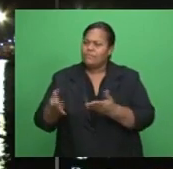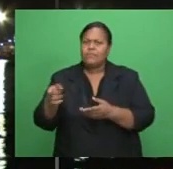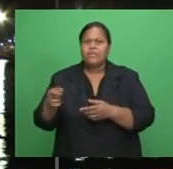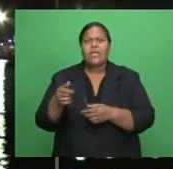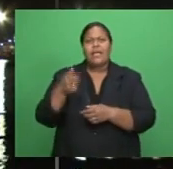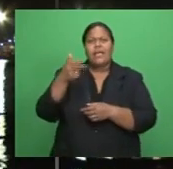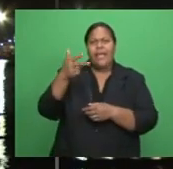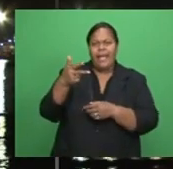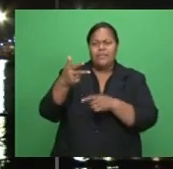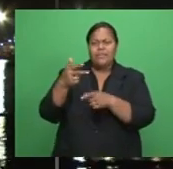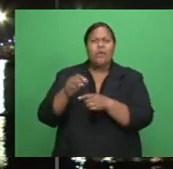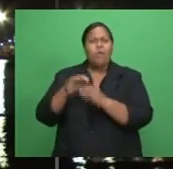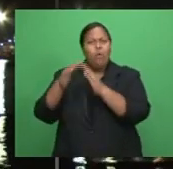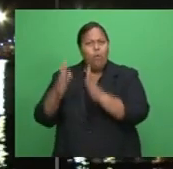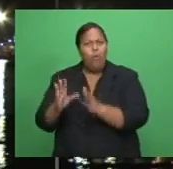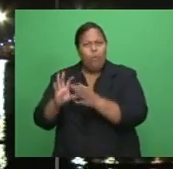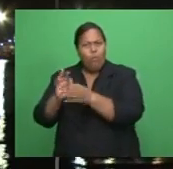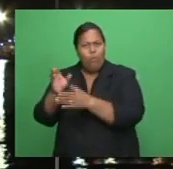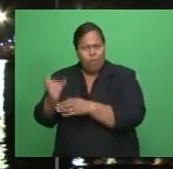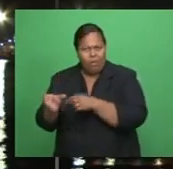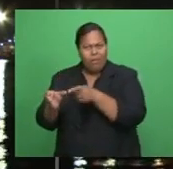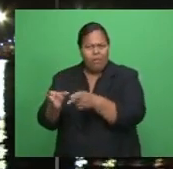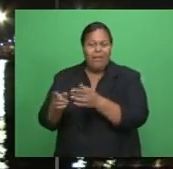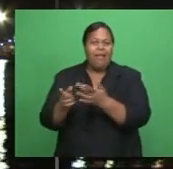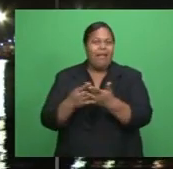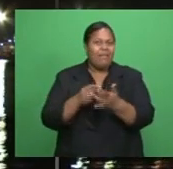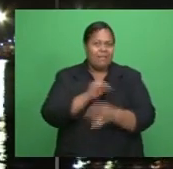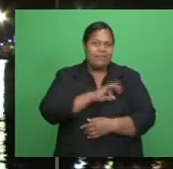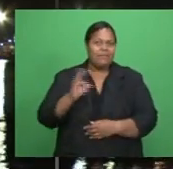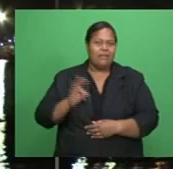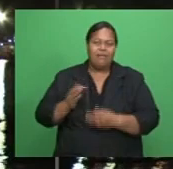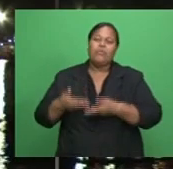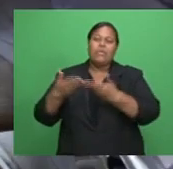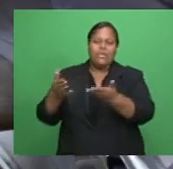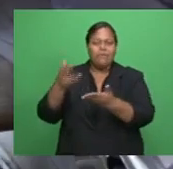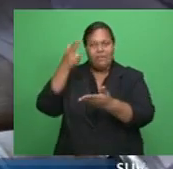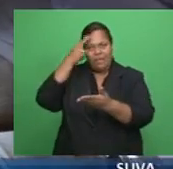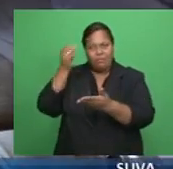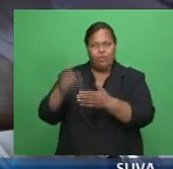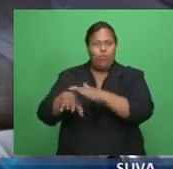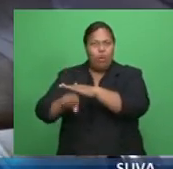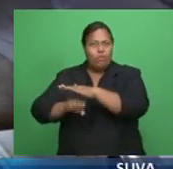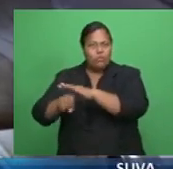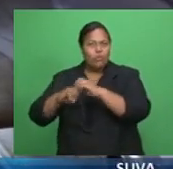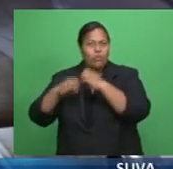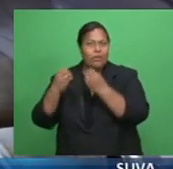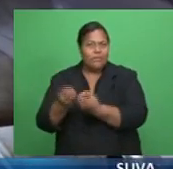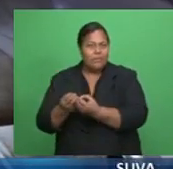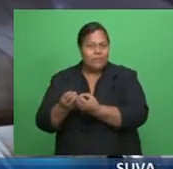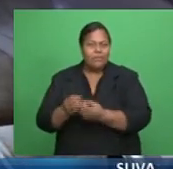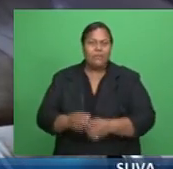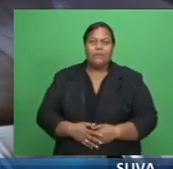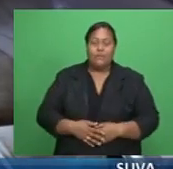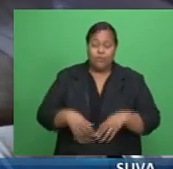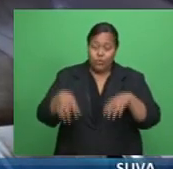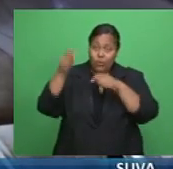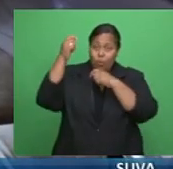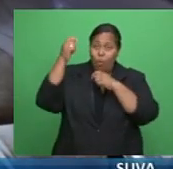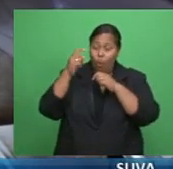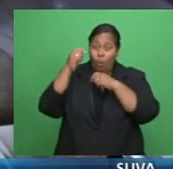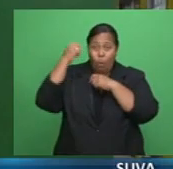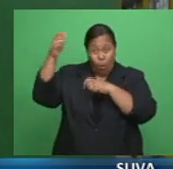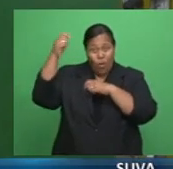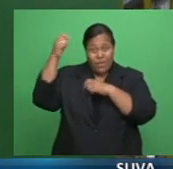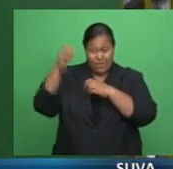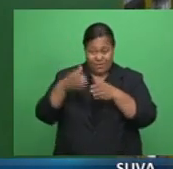giving false information to acquire lots. Pranita Prakash reports. While the audit and the inquiry is expected to end in